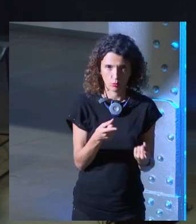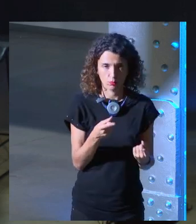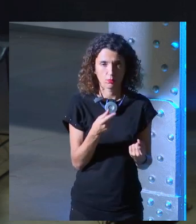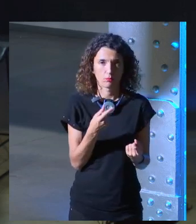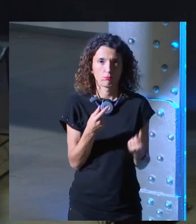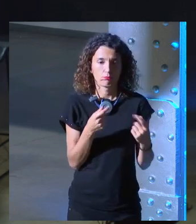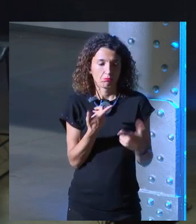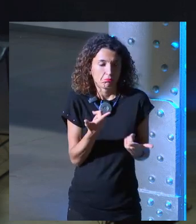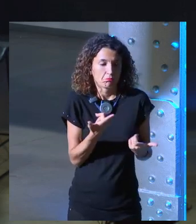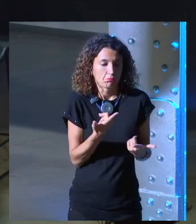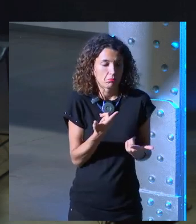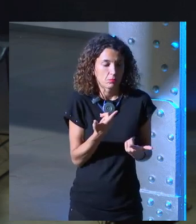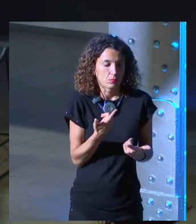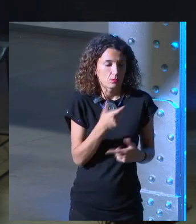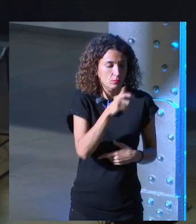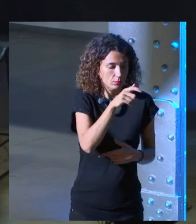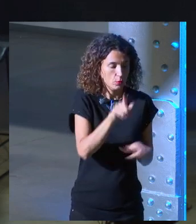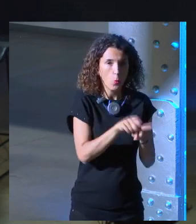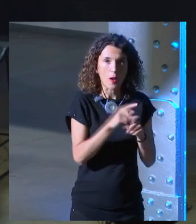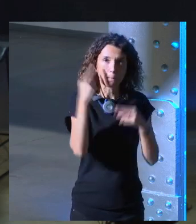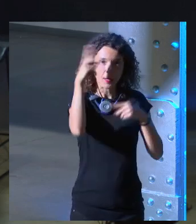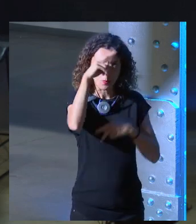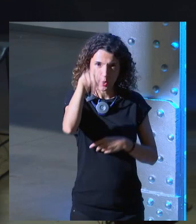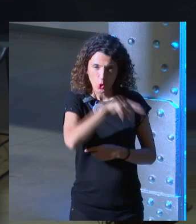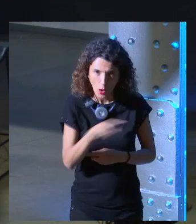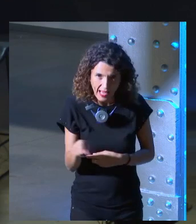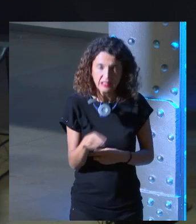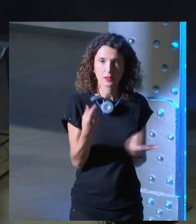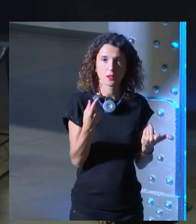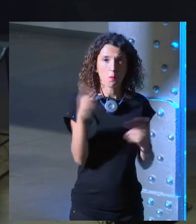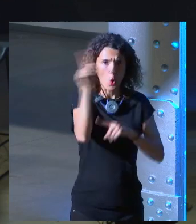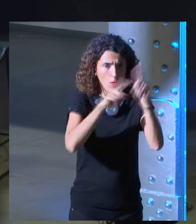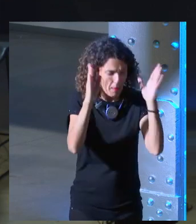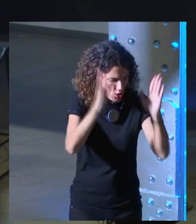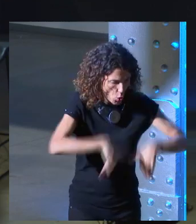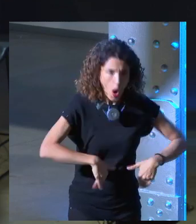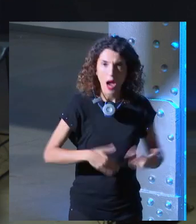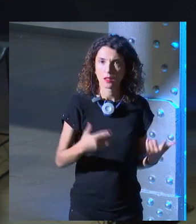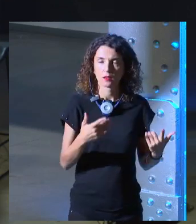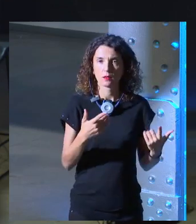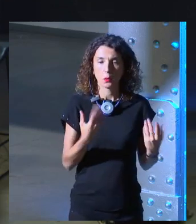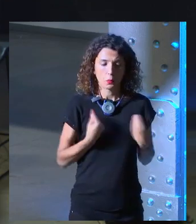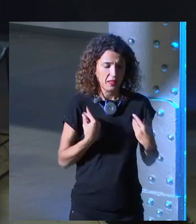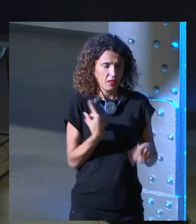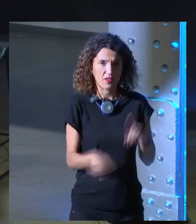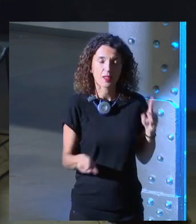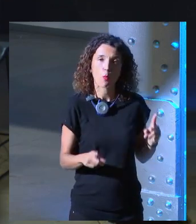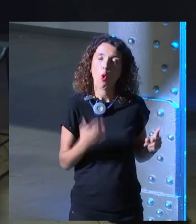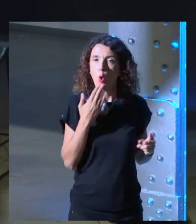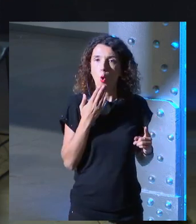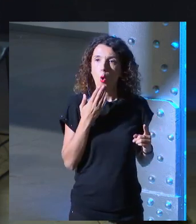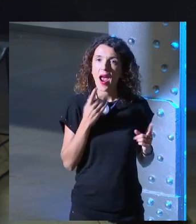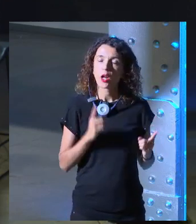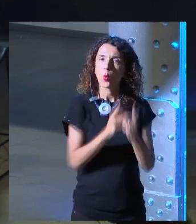your preoccupations, that is not your concerns, that is not your life. But that encounter feels both vital and